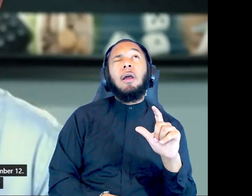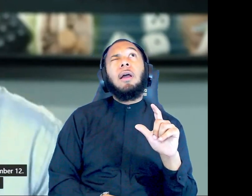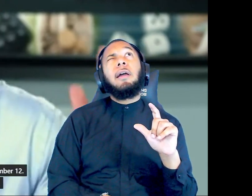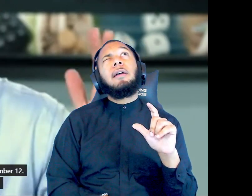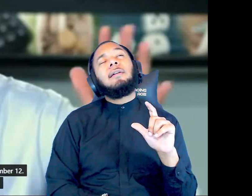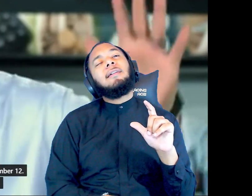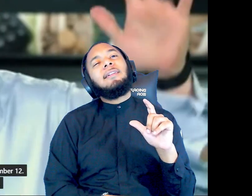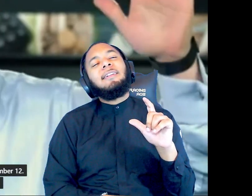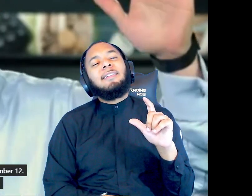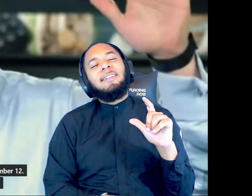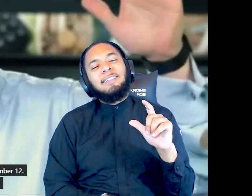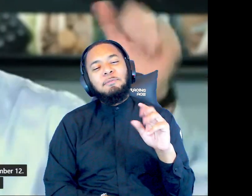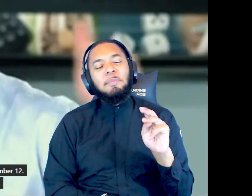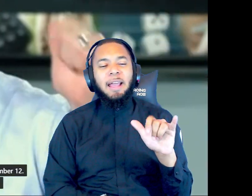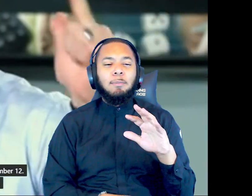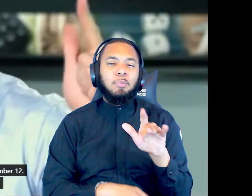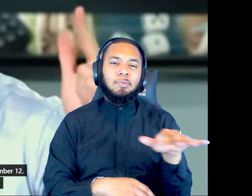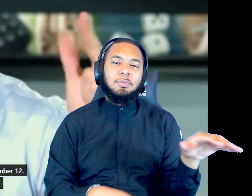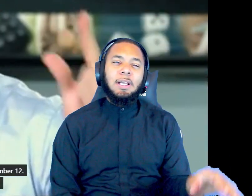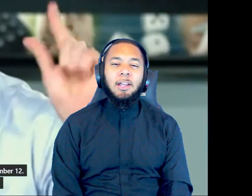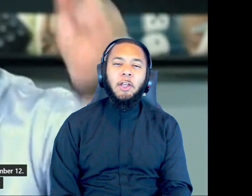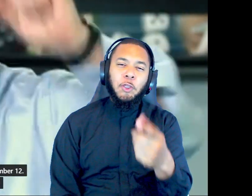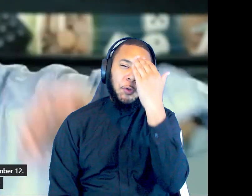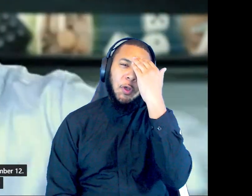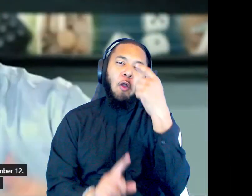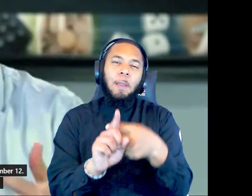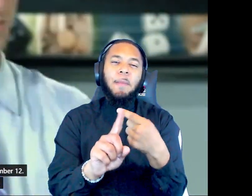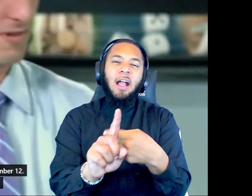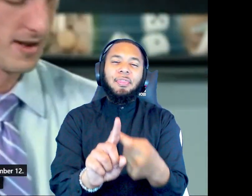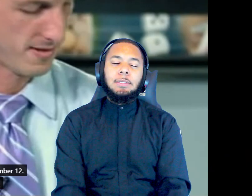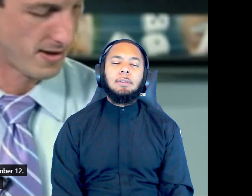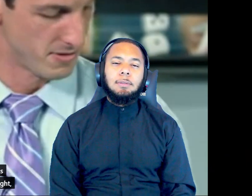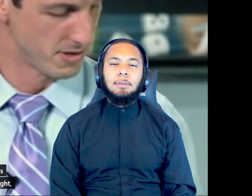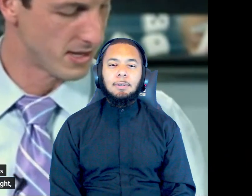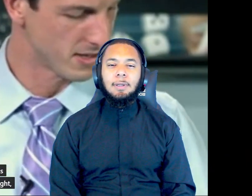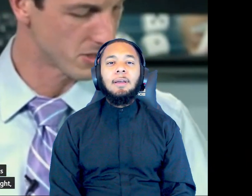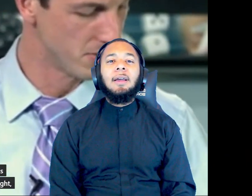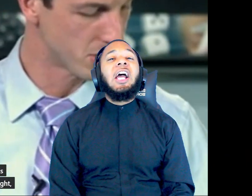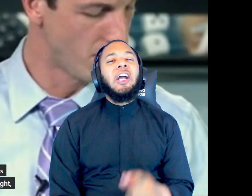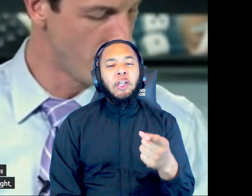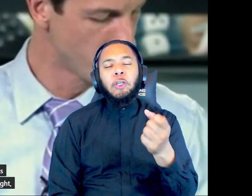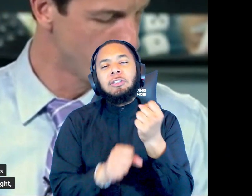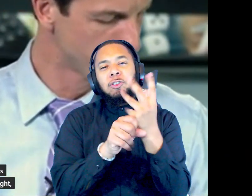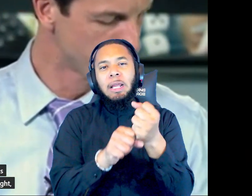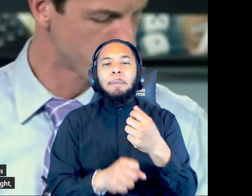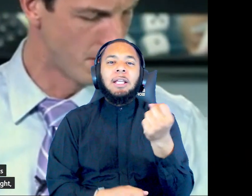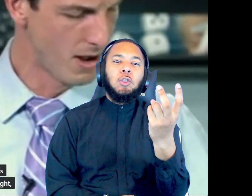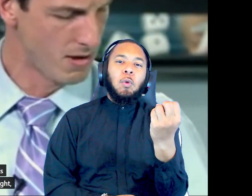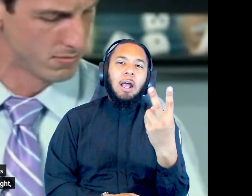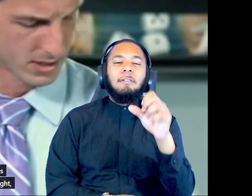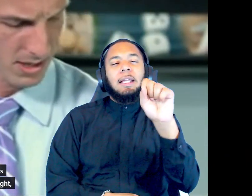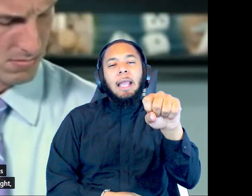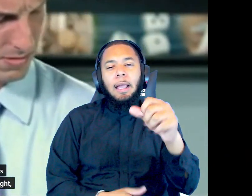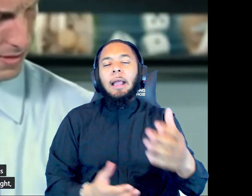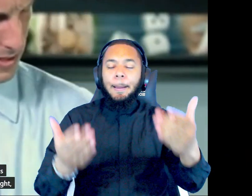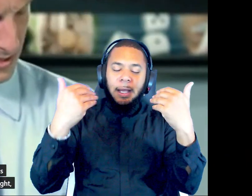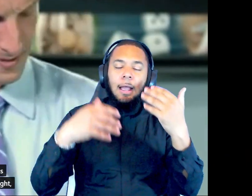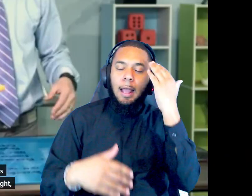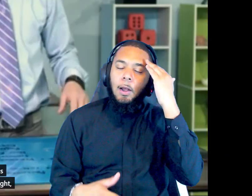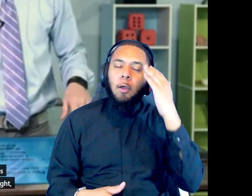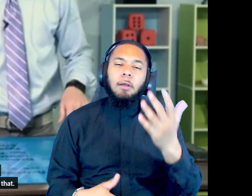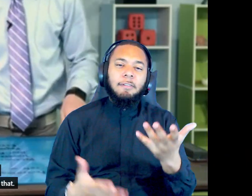September, October, November, December, 12. Okay, you were right. All right, were yelling at the screen. It's 12, Rogers. Come on, let's go.